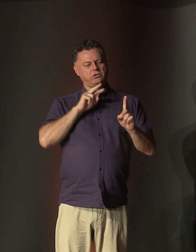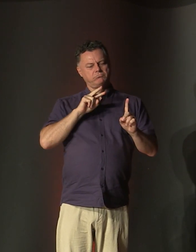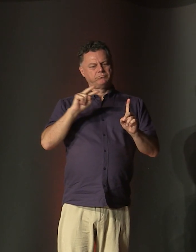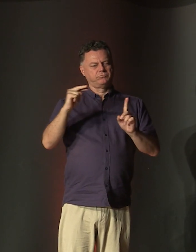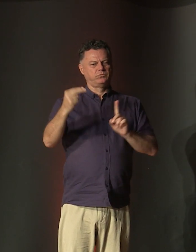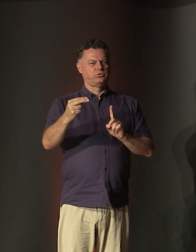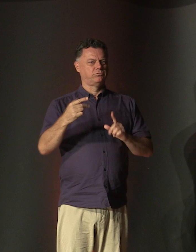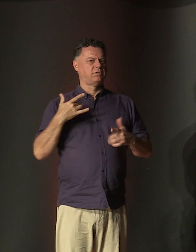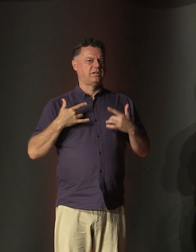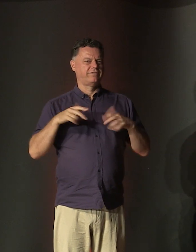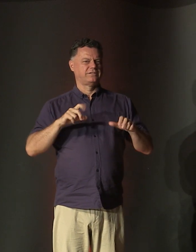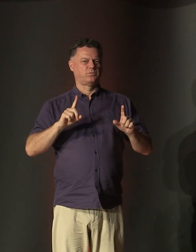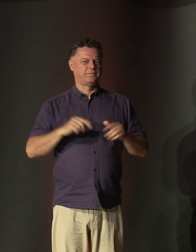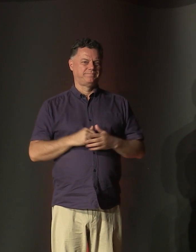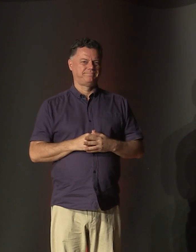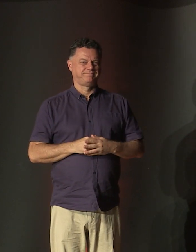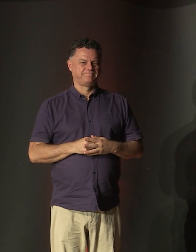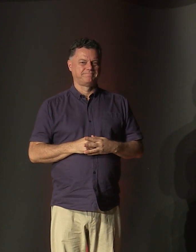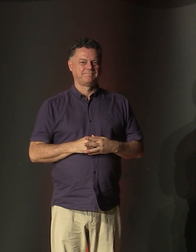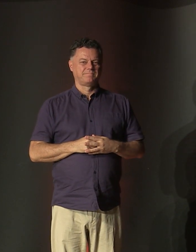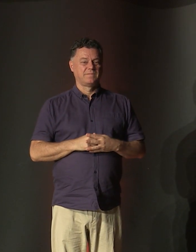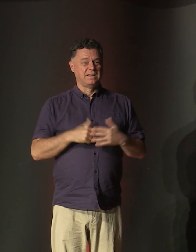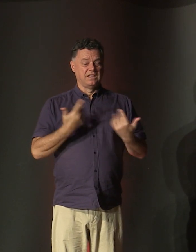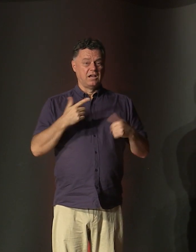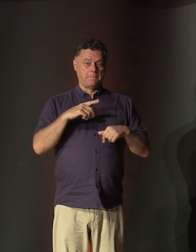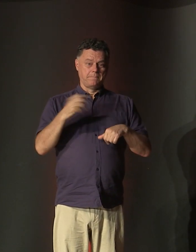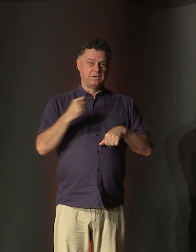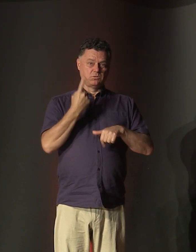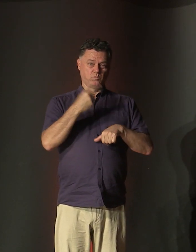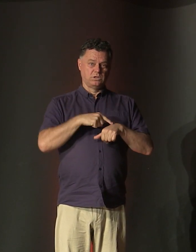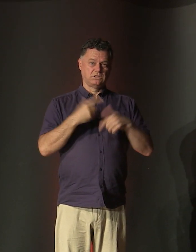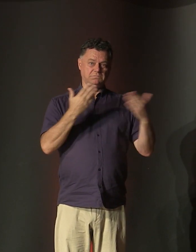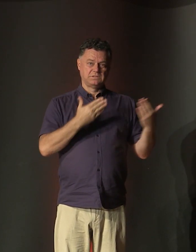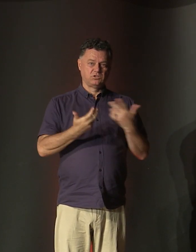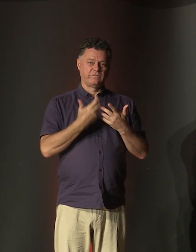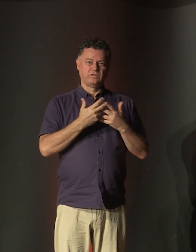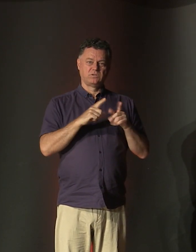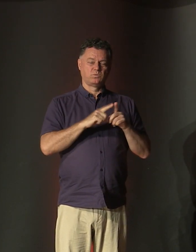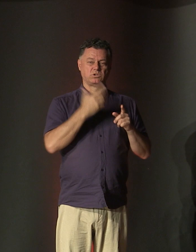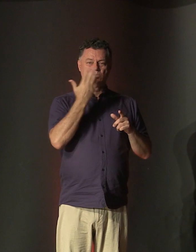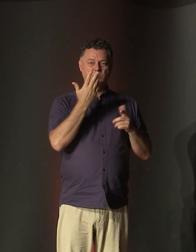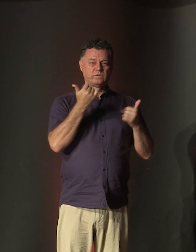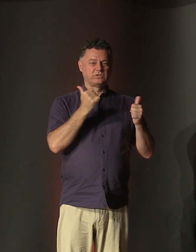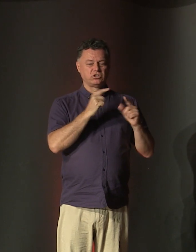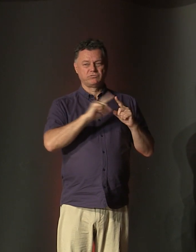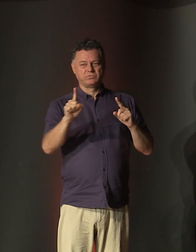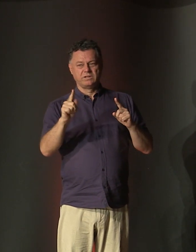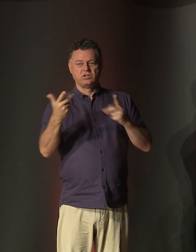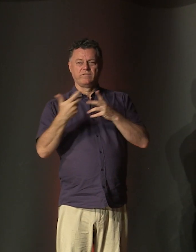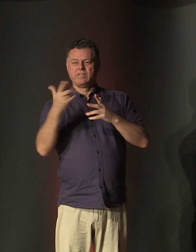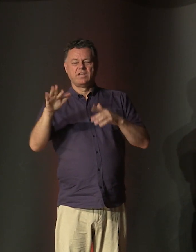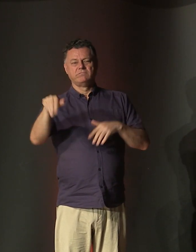life. So we can dip in and out of education, in and out of work. We can